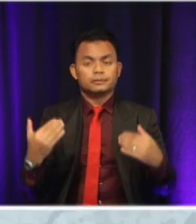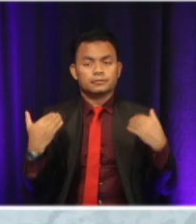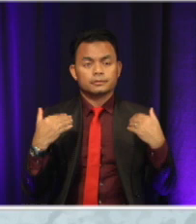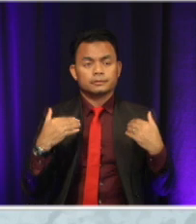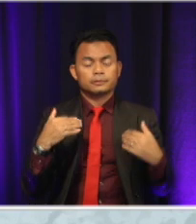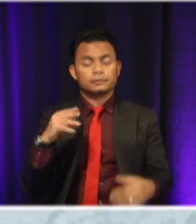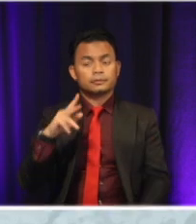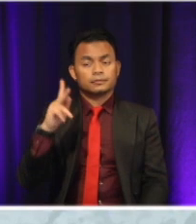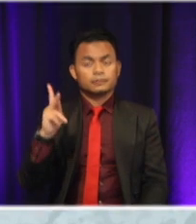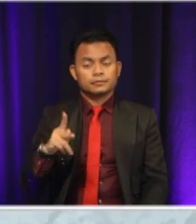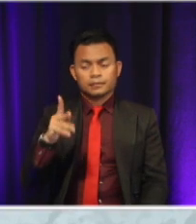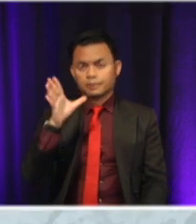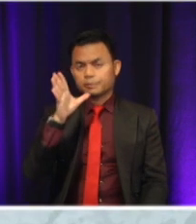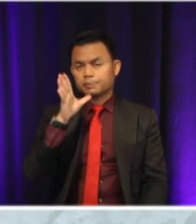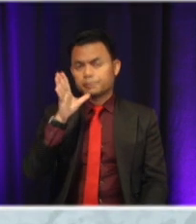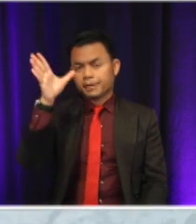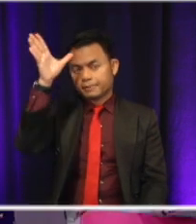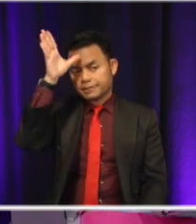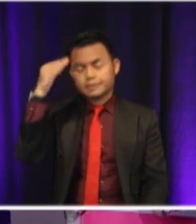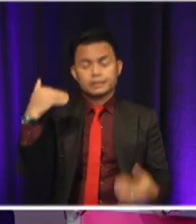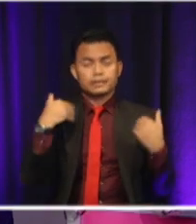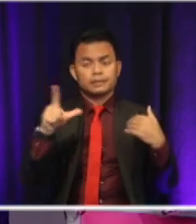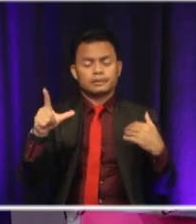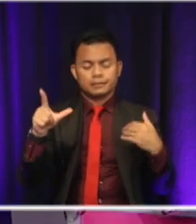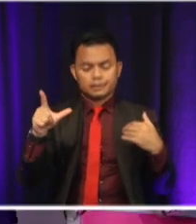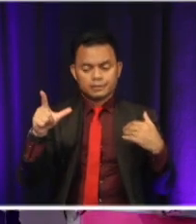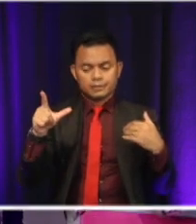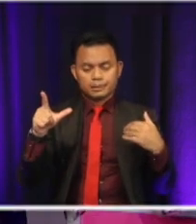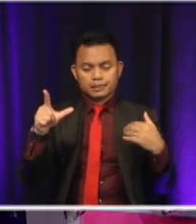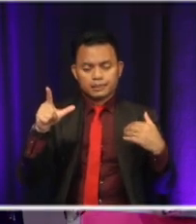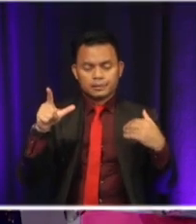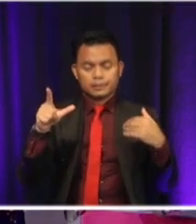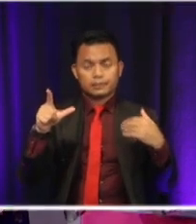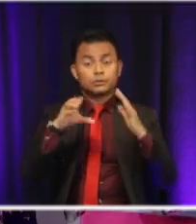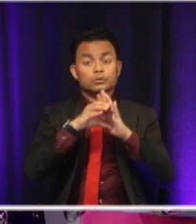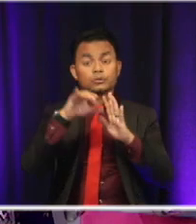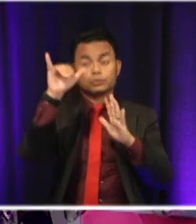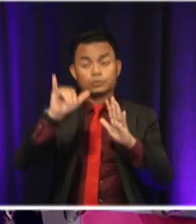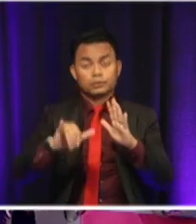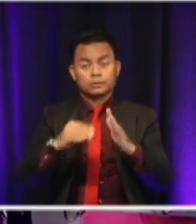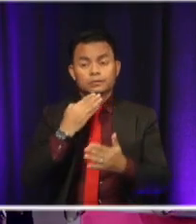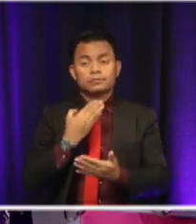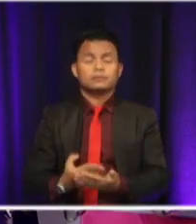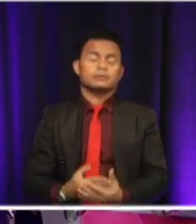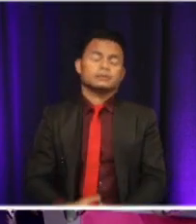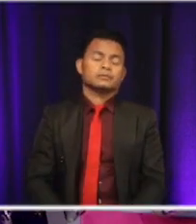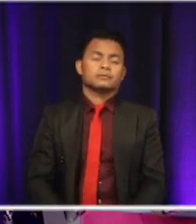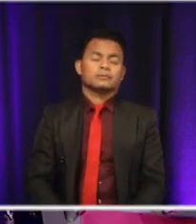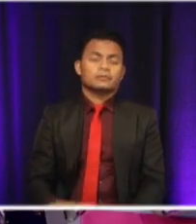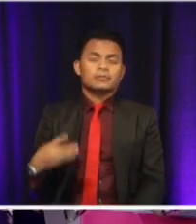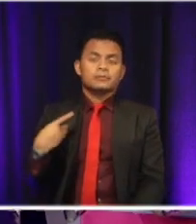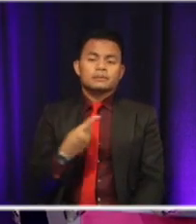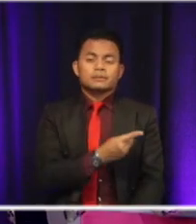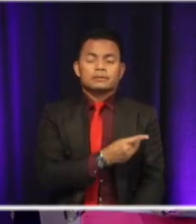role models. Those of you revising Hope Springs, I'm sure you would already have